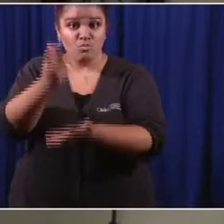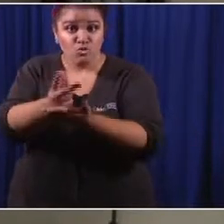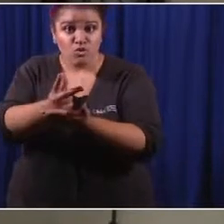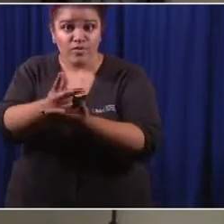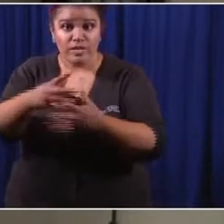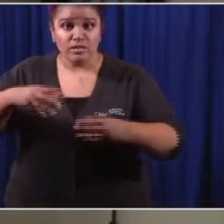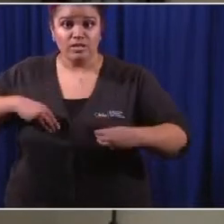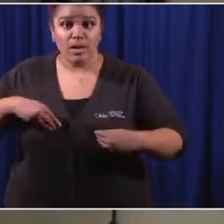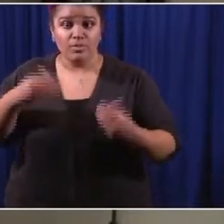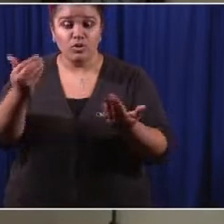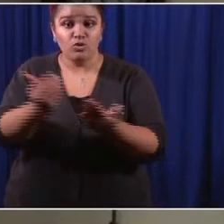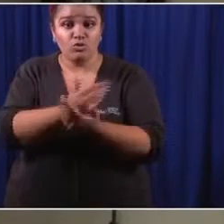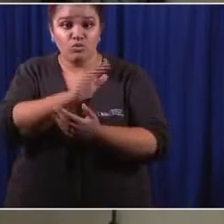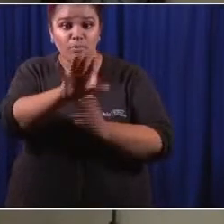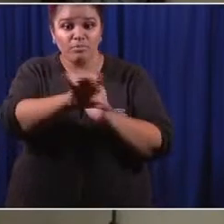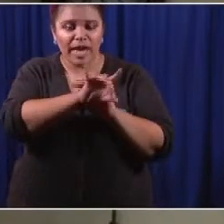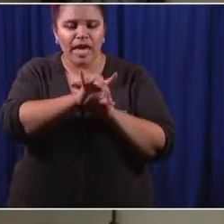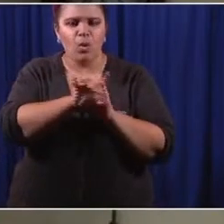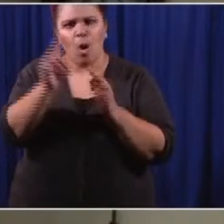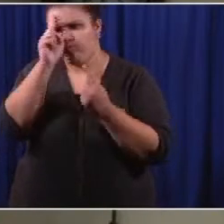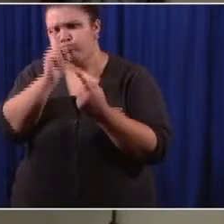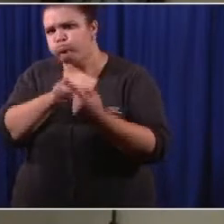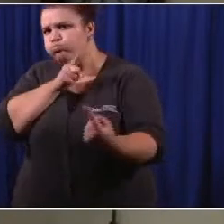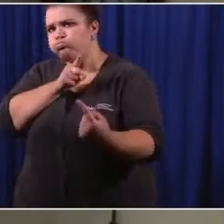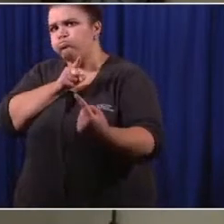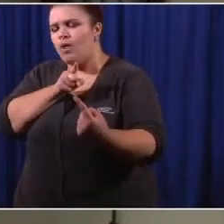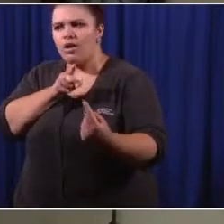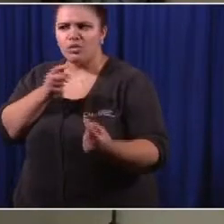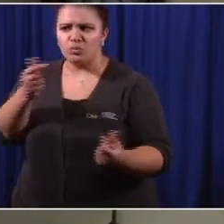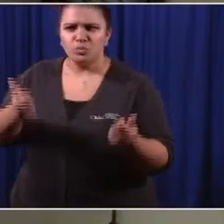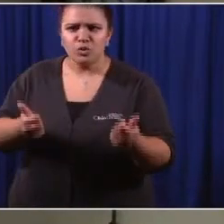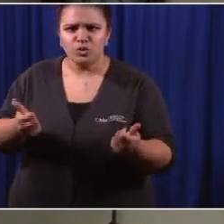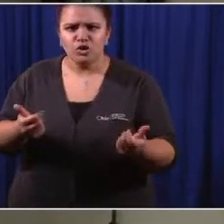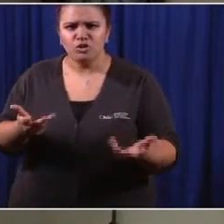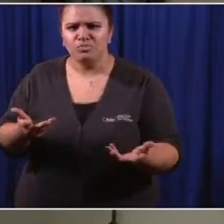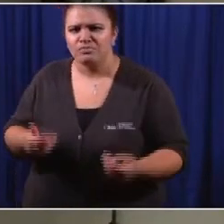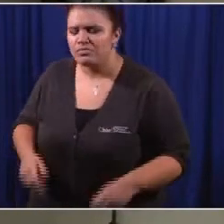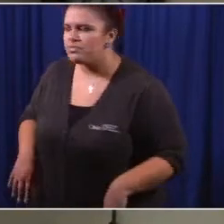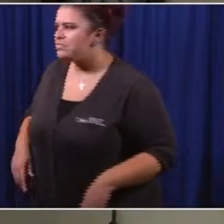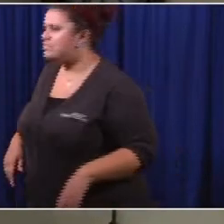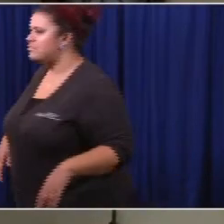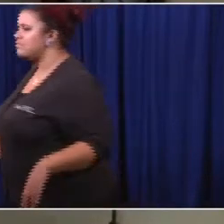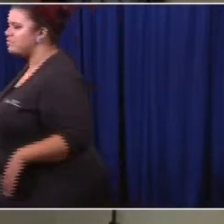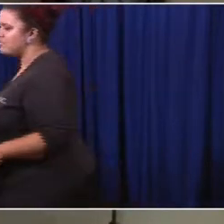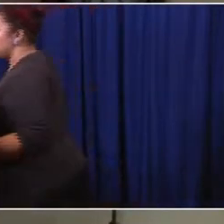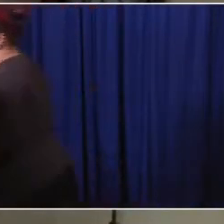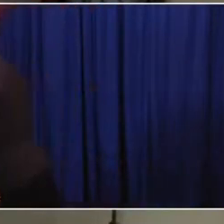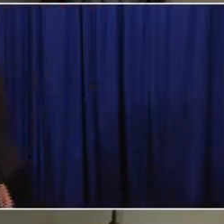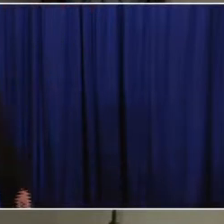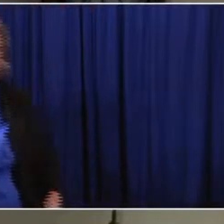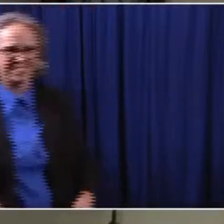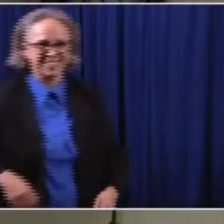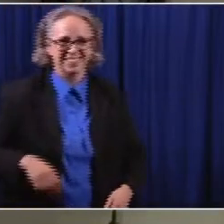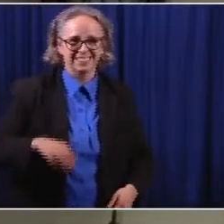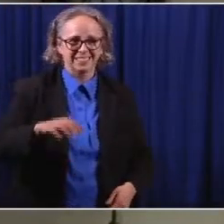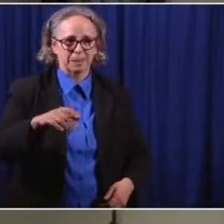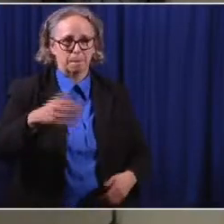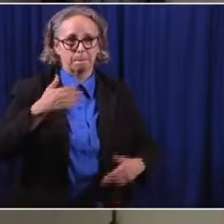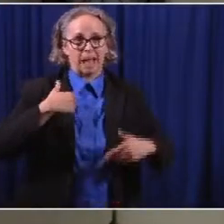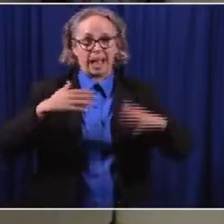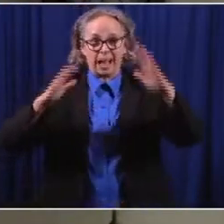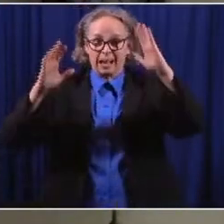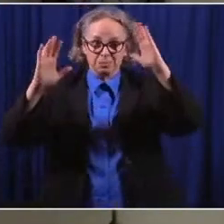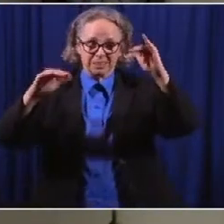Well, all good questions. What are my expectations? High. You know, she's a